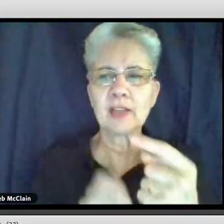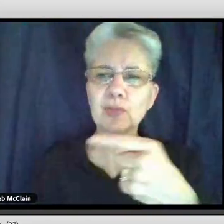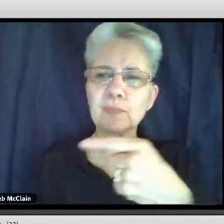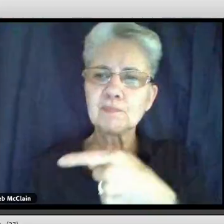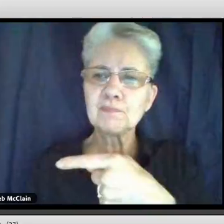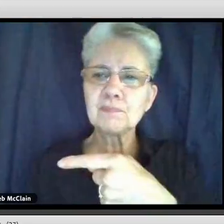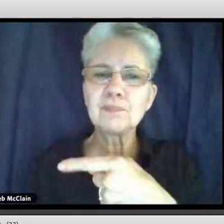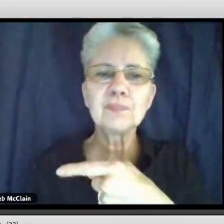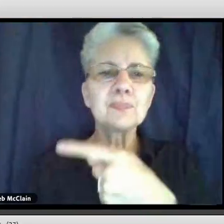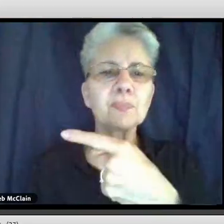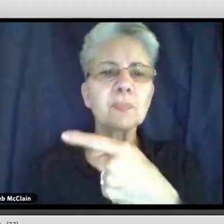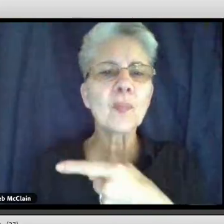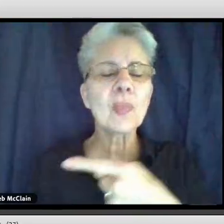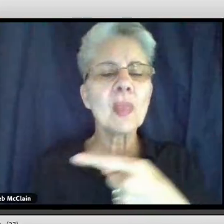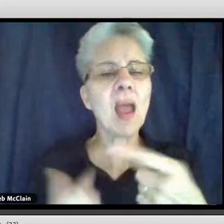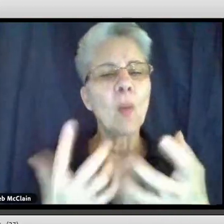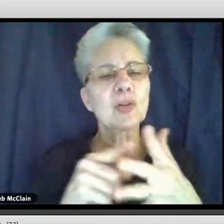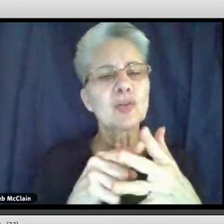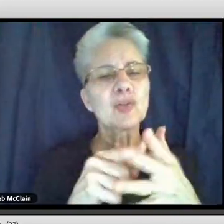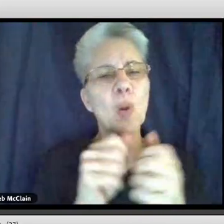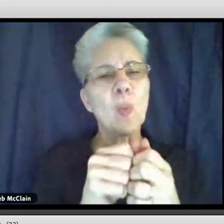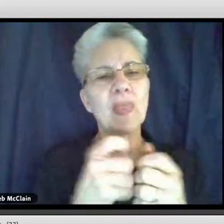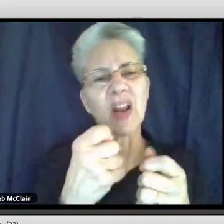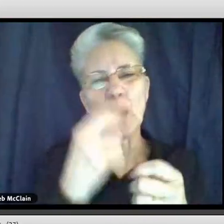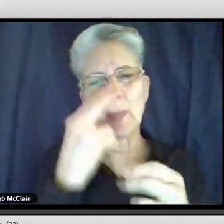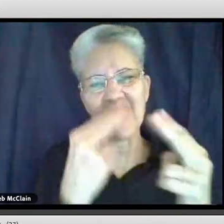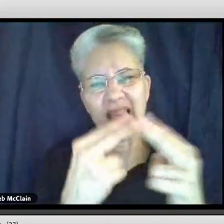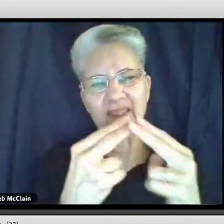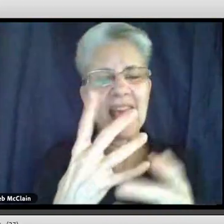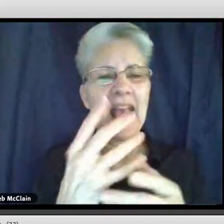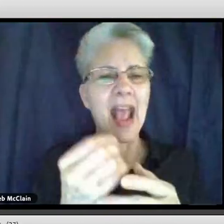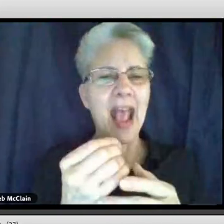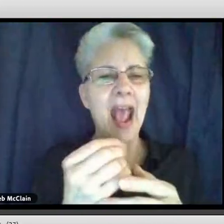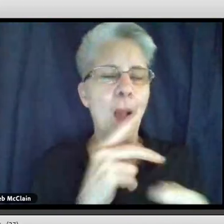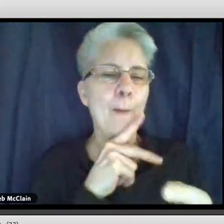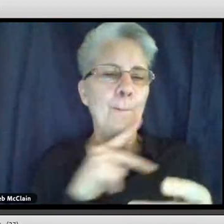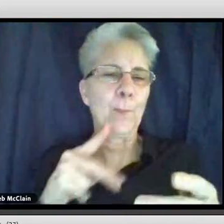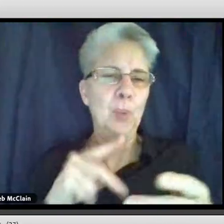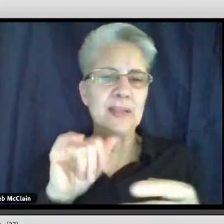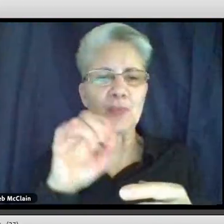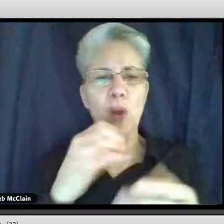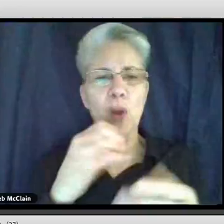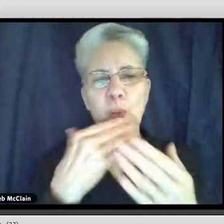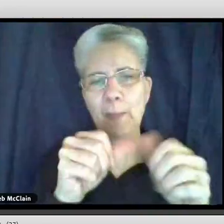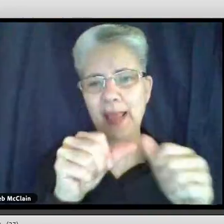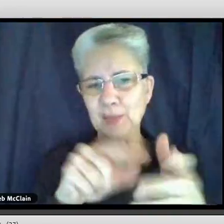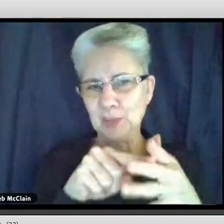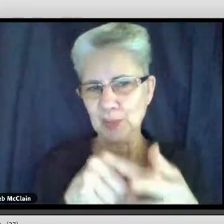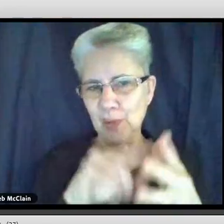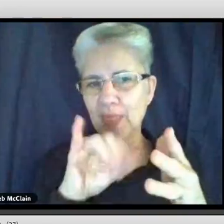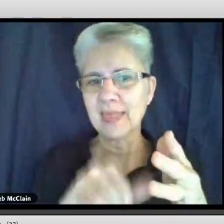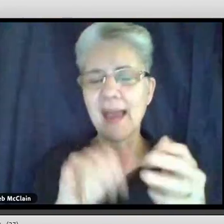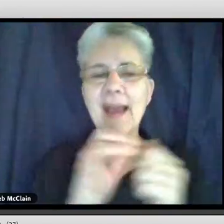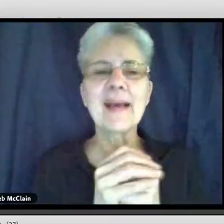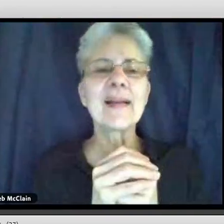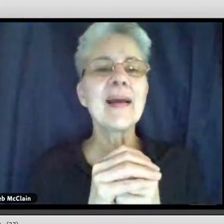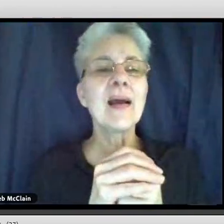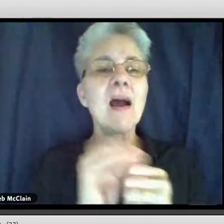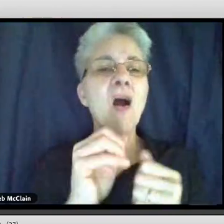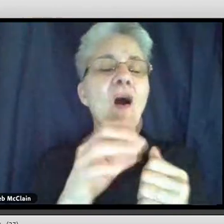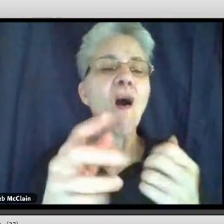right. I wanted to start with a little bit of levity, and The Princess Bride is always a good place to start.